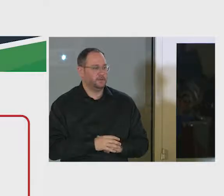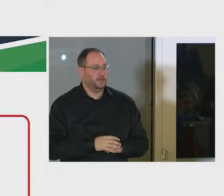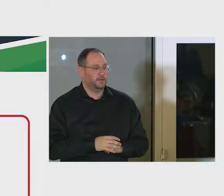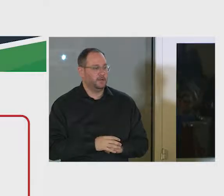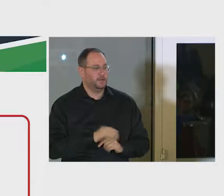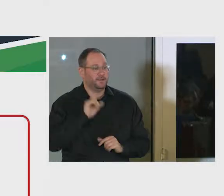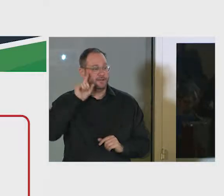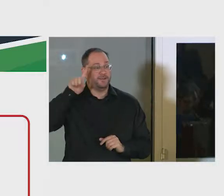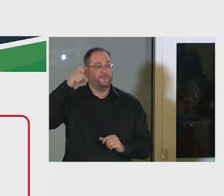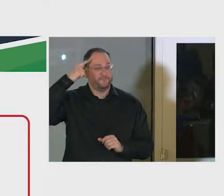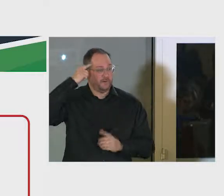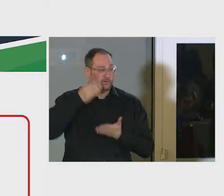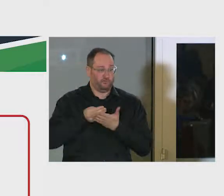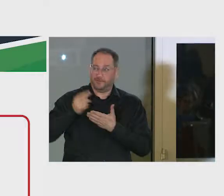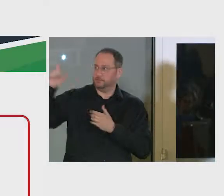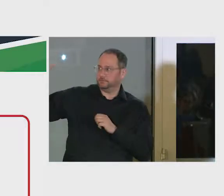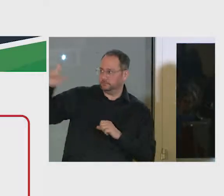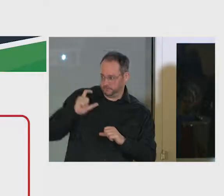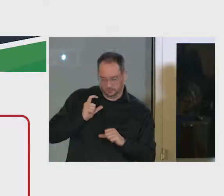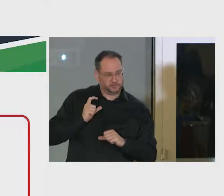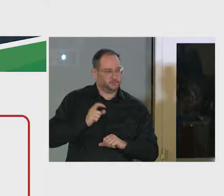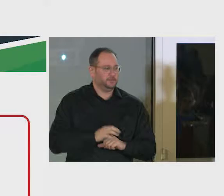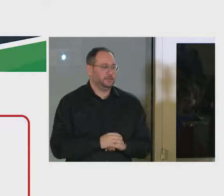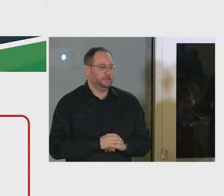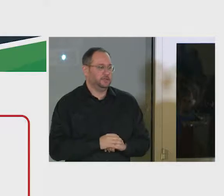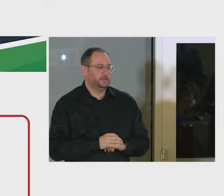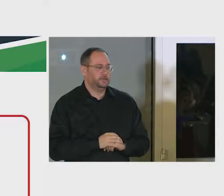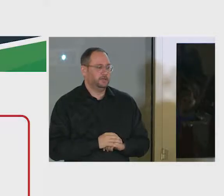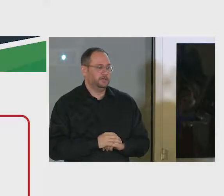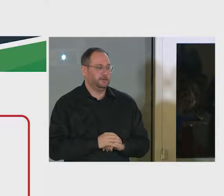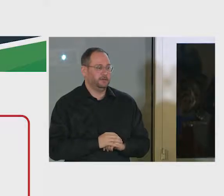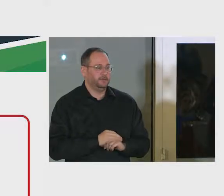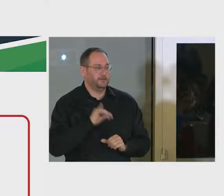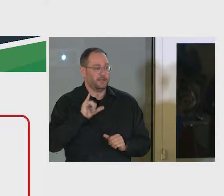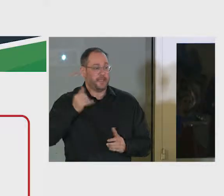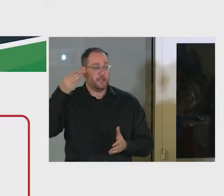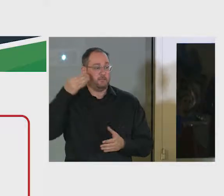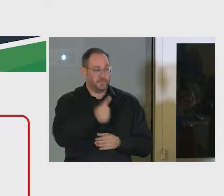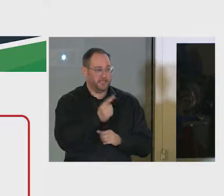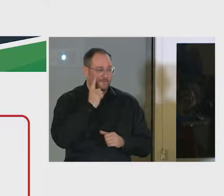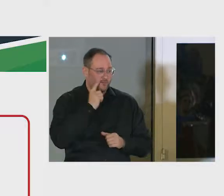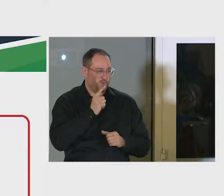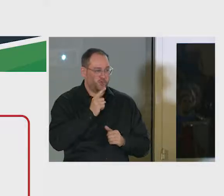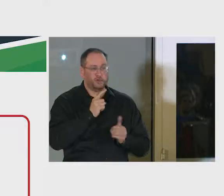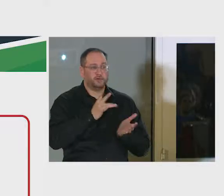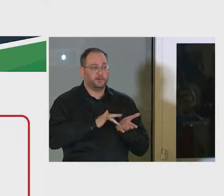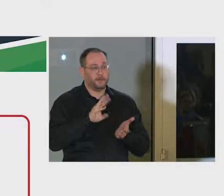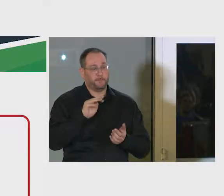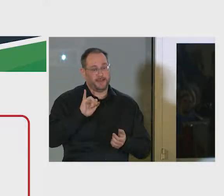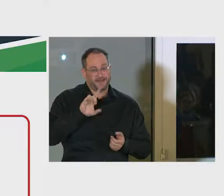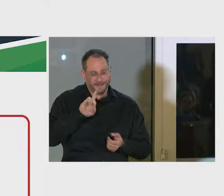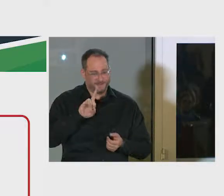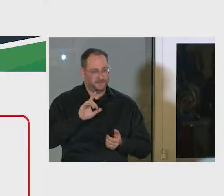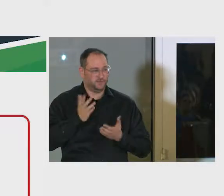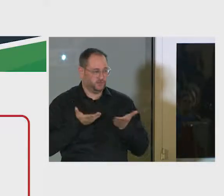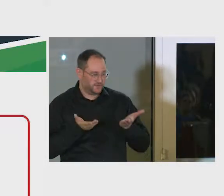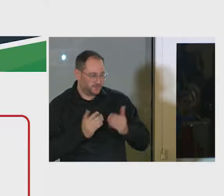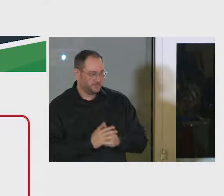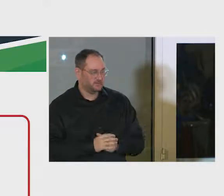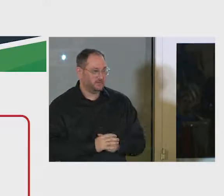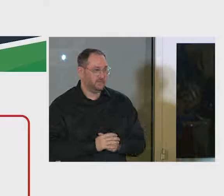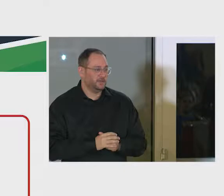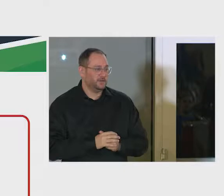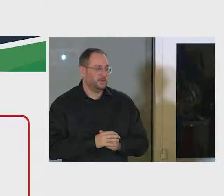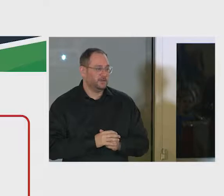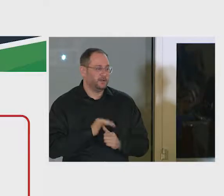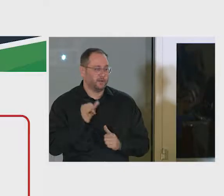$2 billion, is for our Medicaid services. You'll hear later on this evening about how that's helped us really have excellent health care